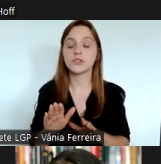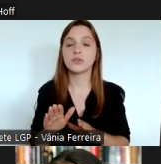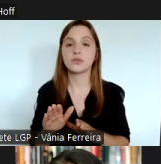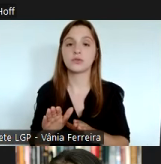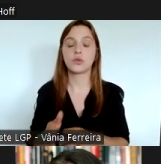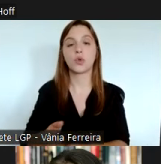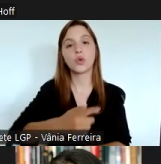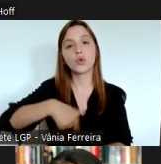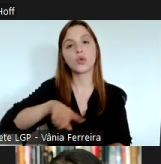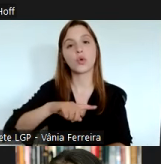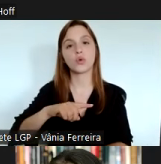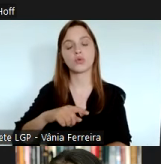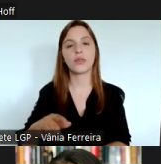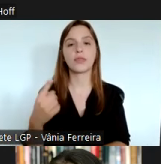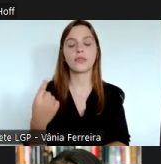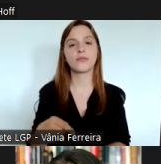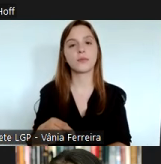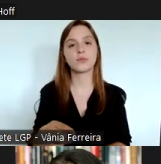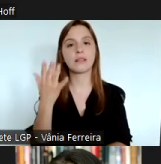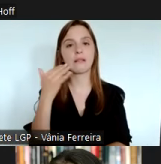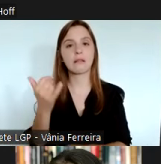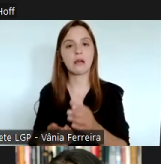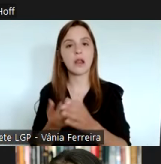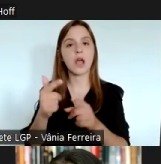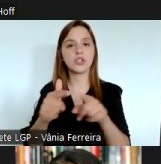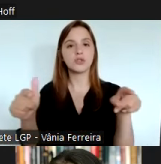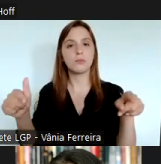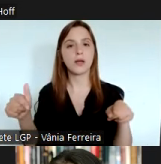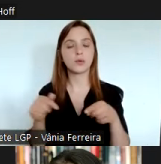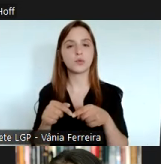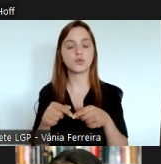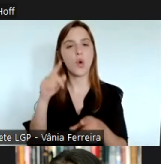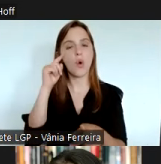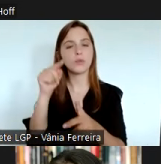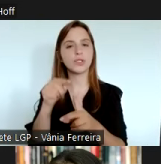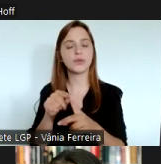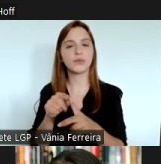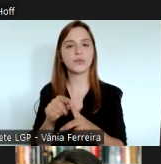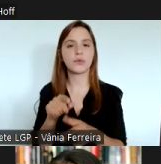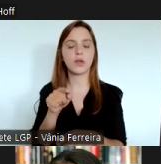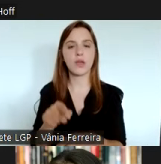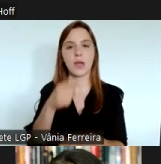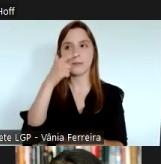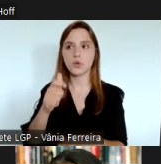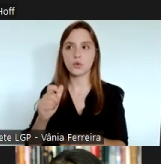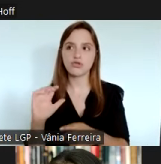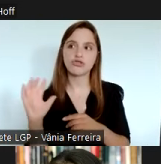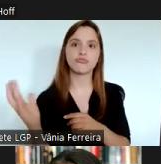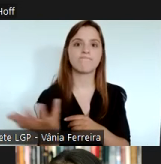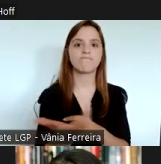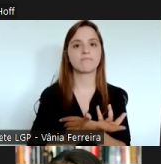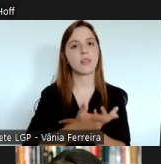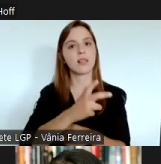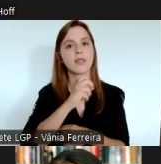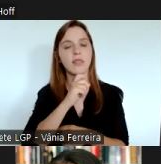we should try to create spaces for all those involved to be able to